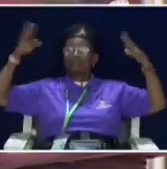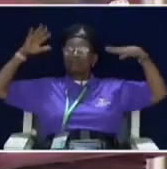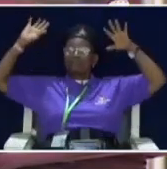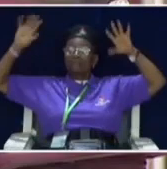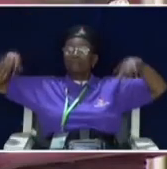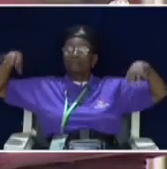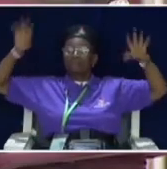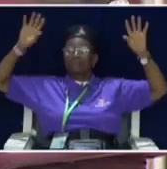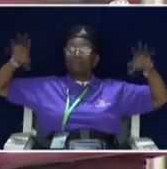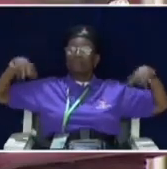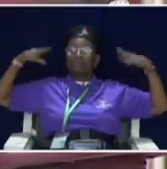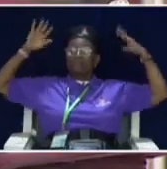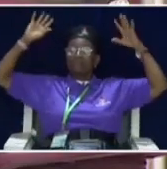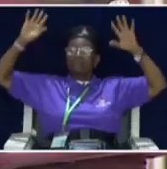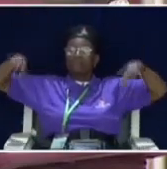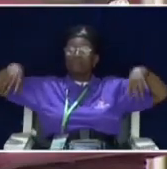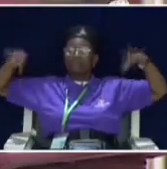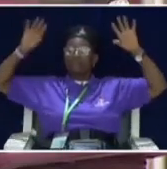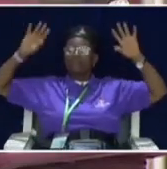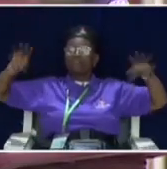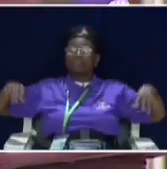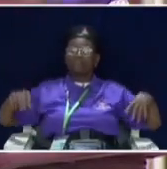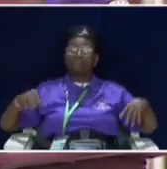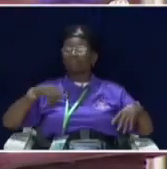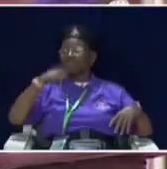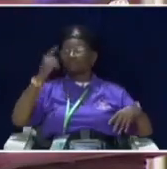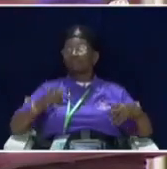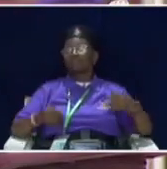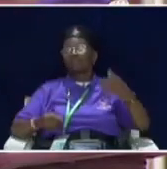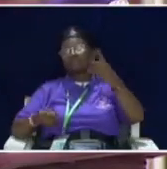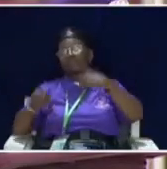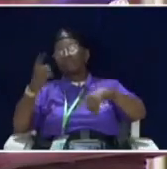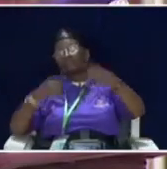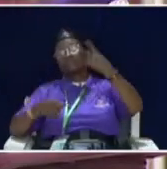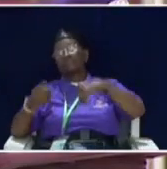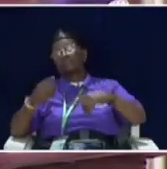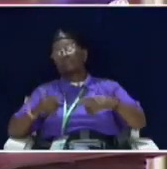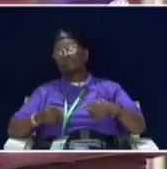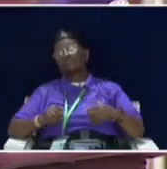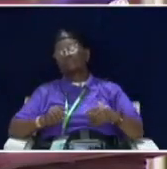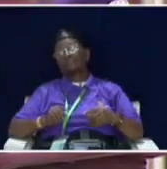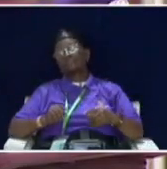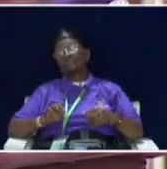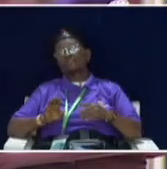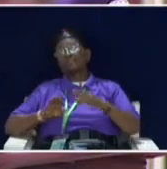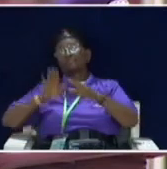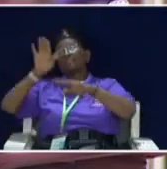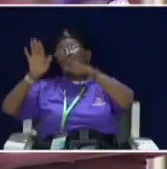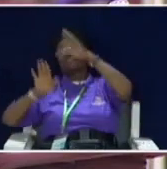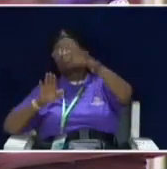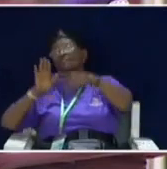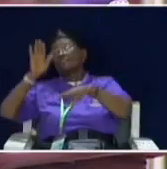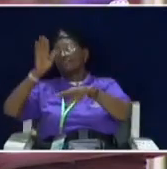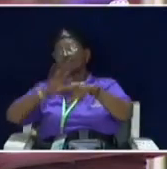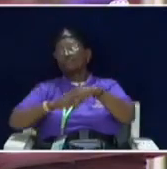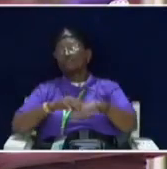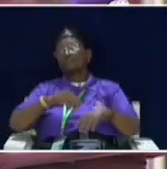I say, come on, climb on, climb on me.